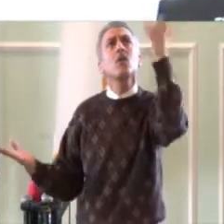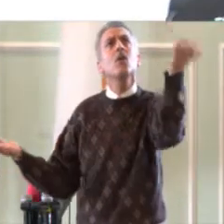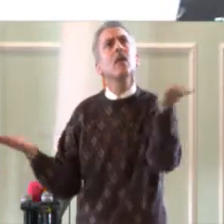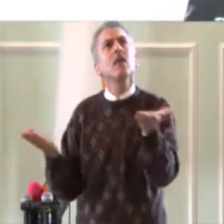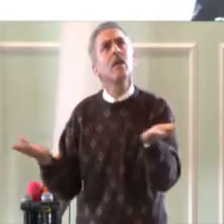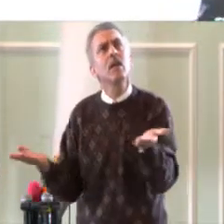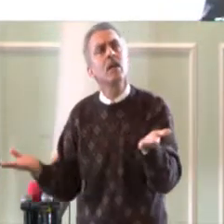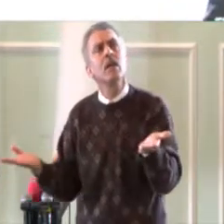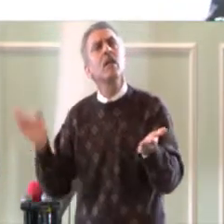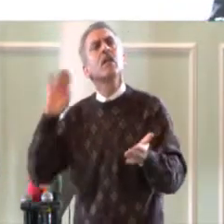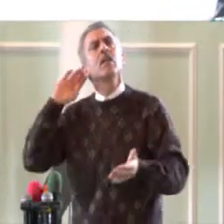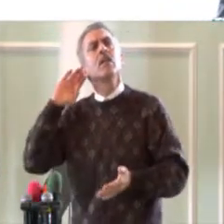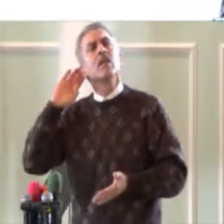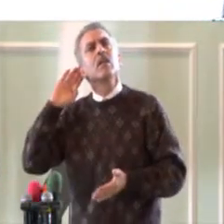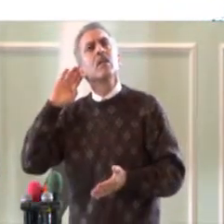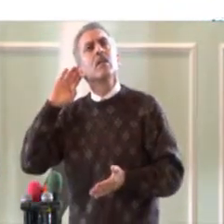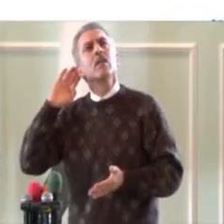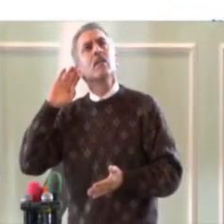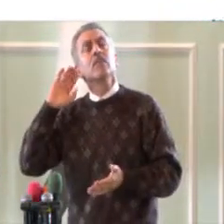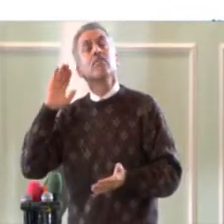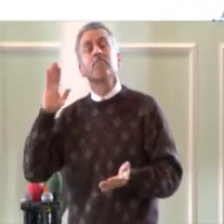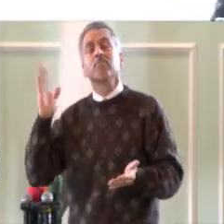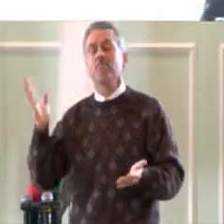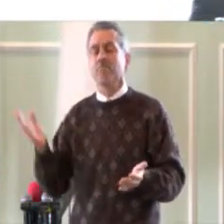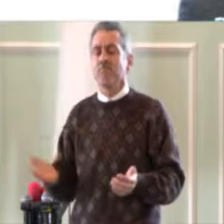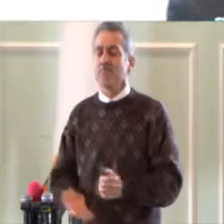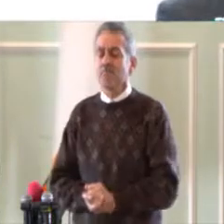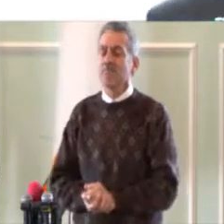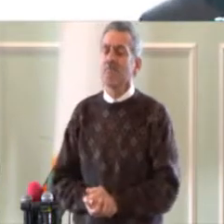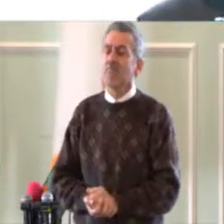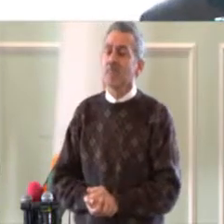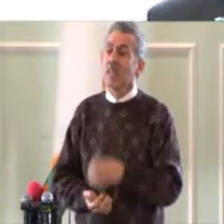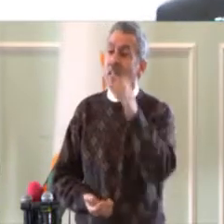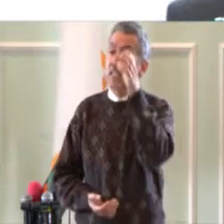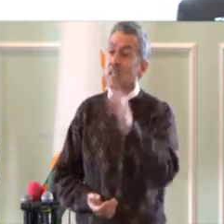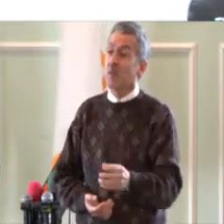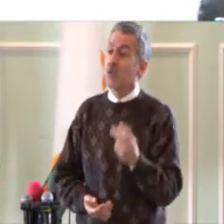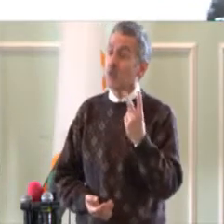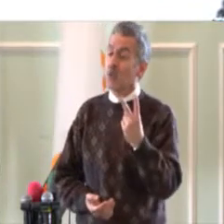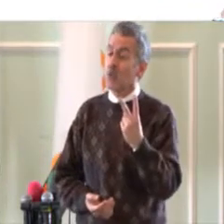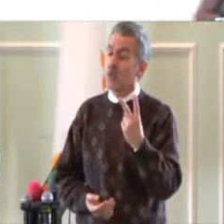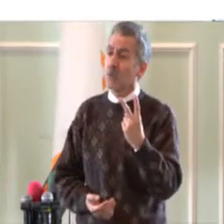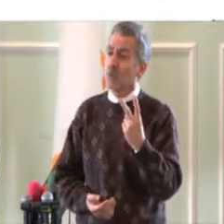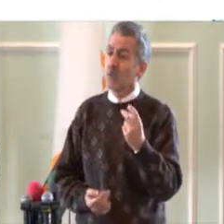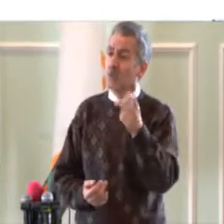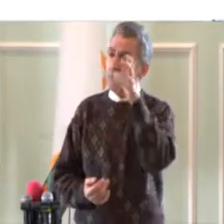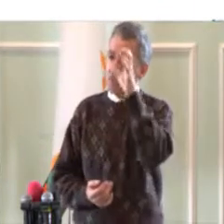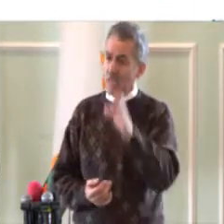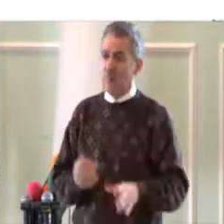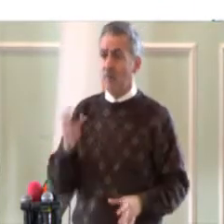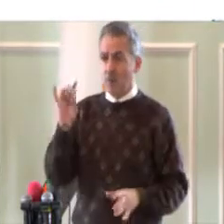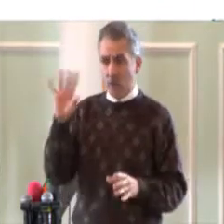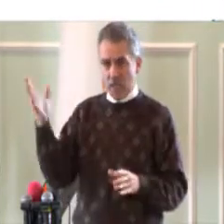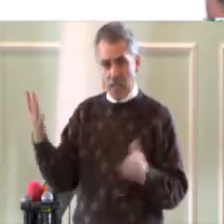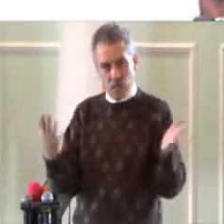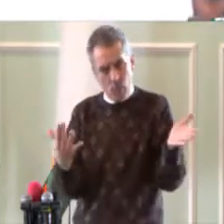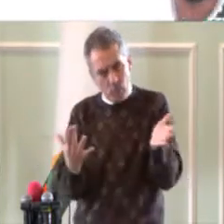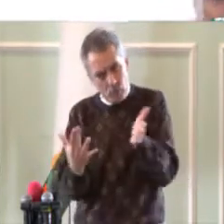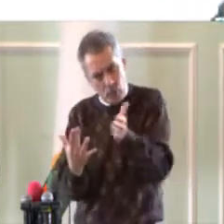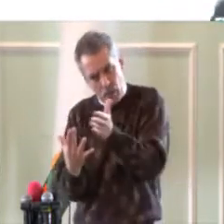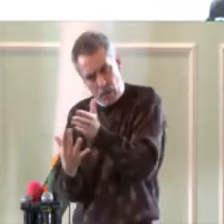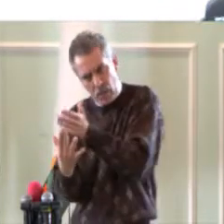that you're listening. And as you remember, from chapter 2 all the way to chapter 38, God